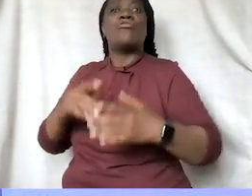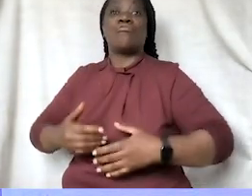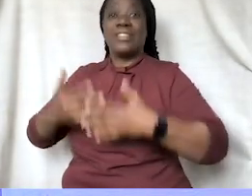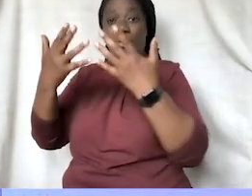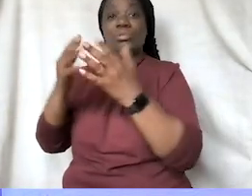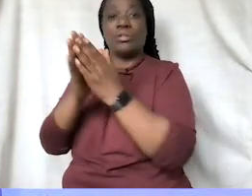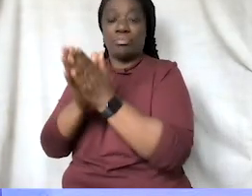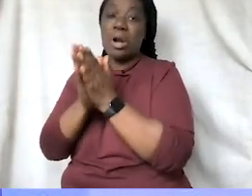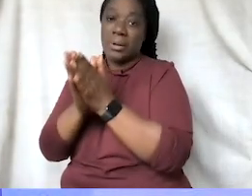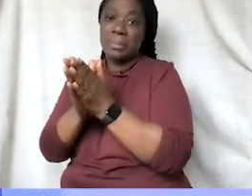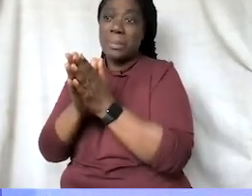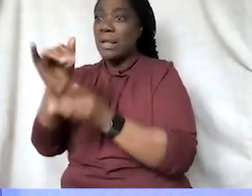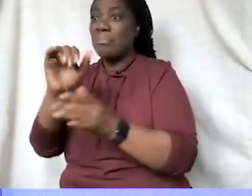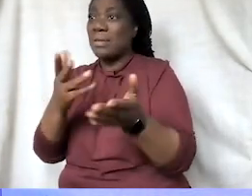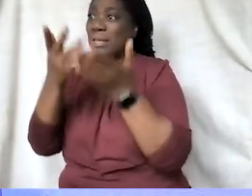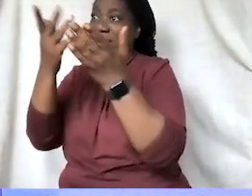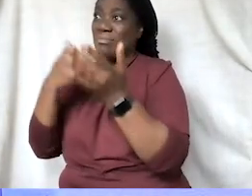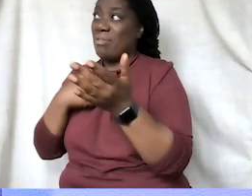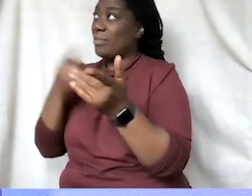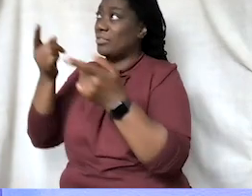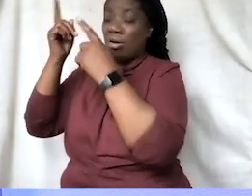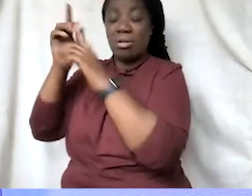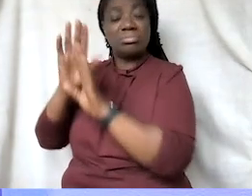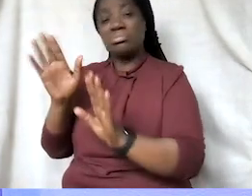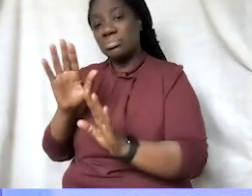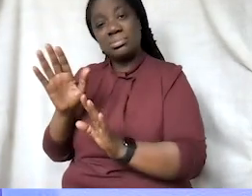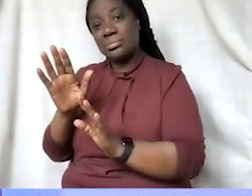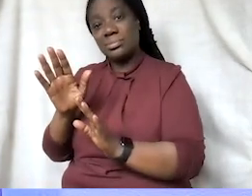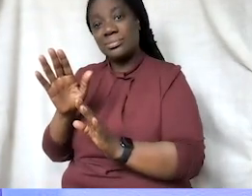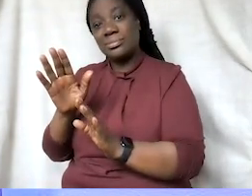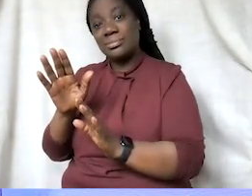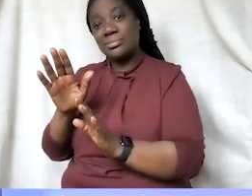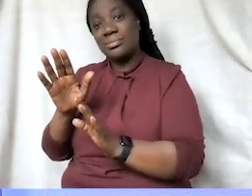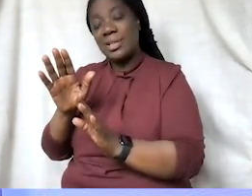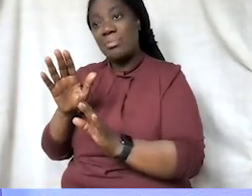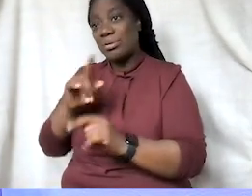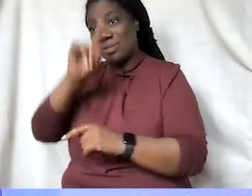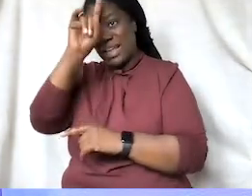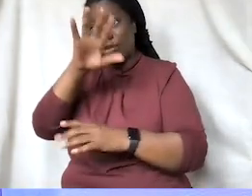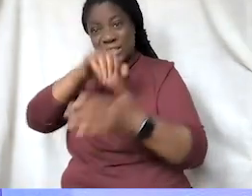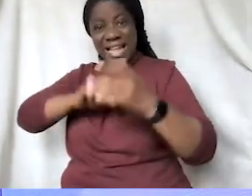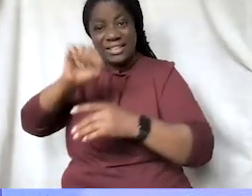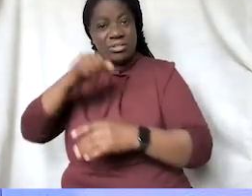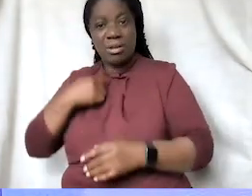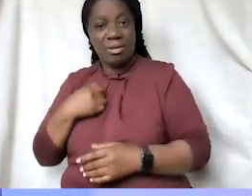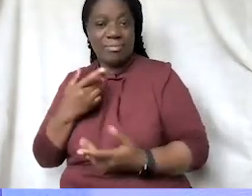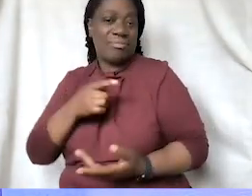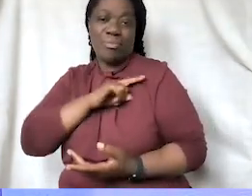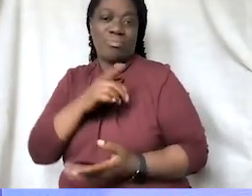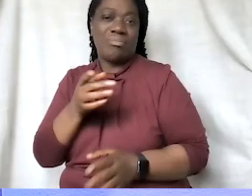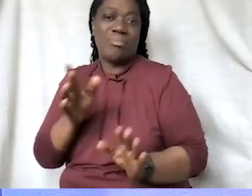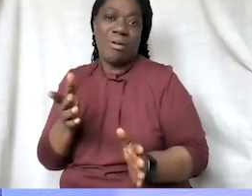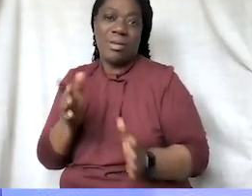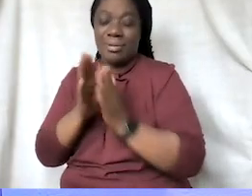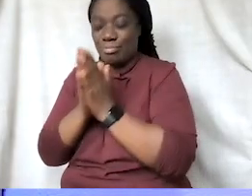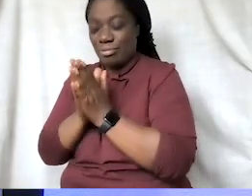yet given your life to the Lord, but the only reason the devil hasn't snatched your life as yet is because